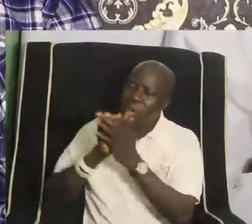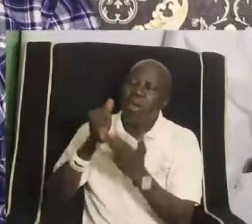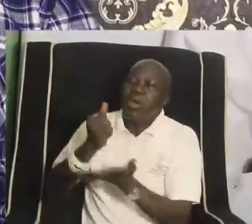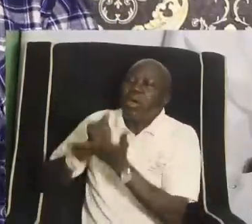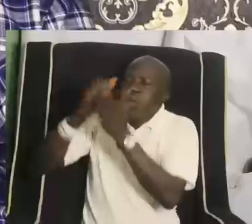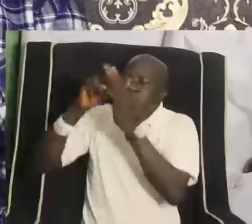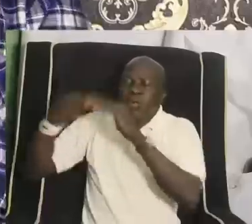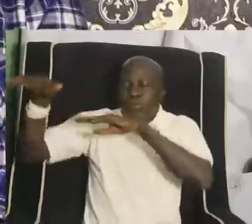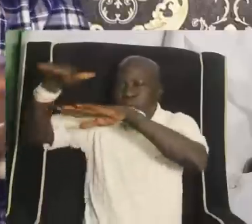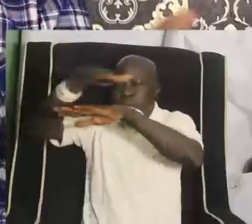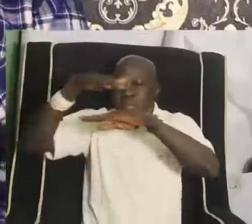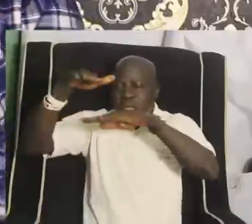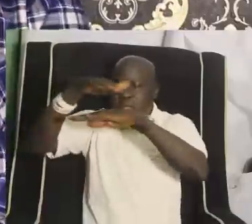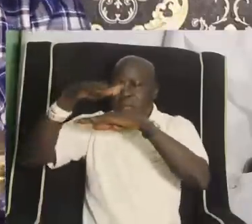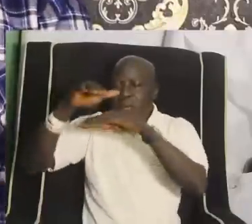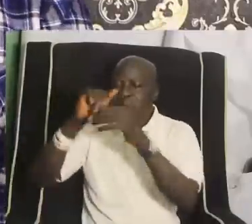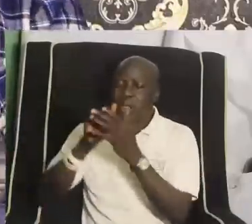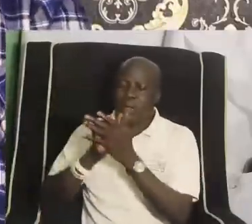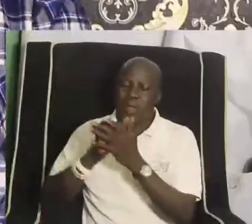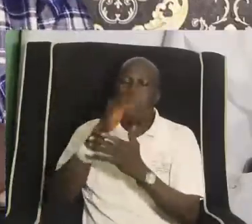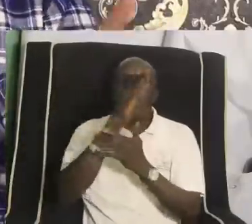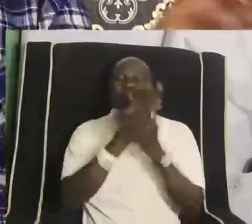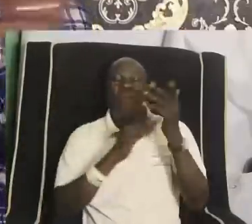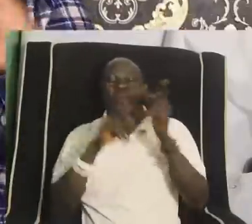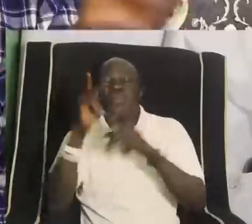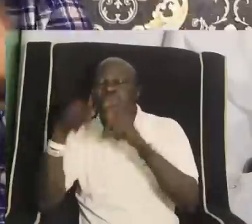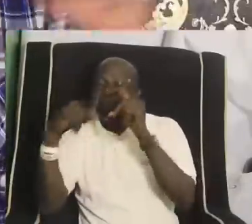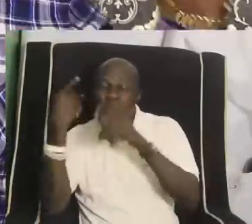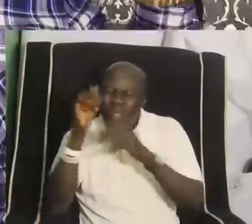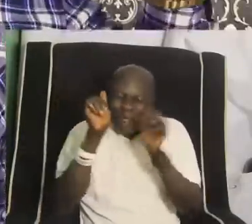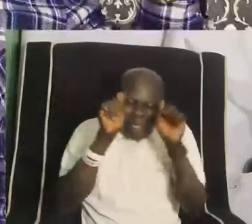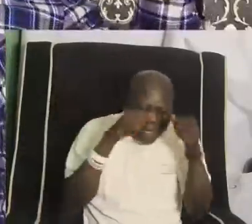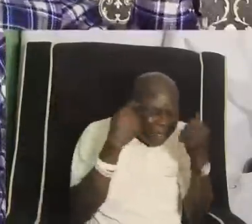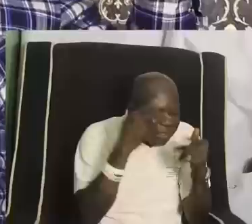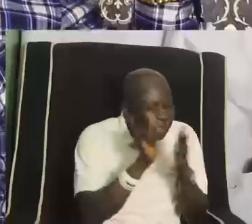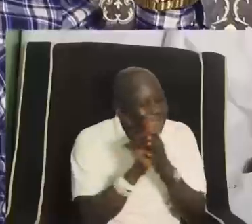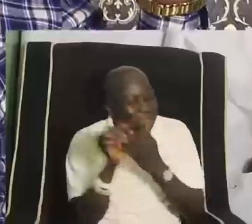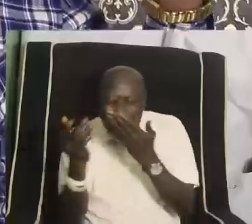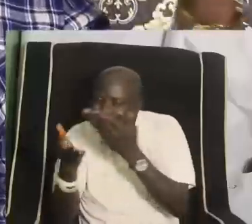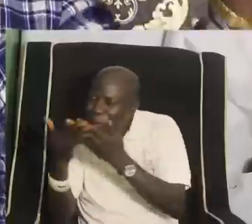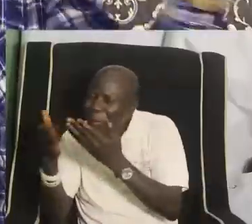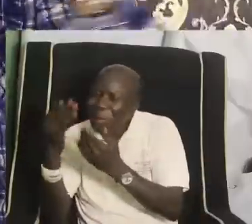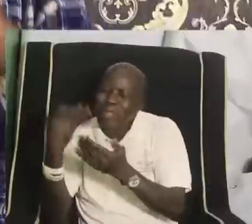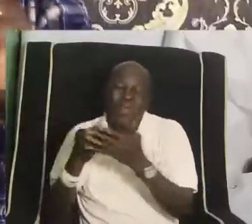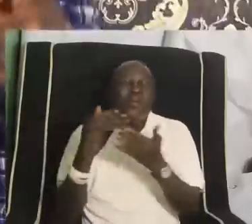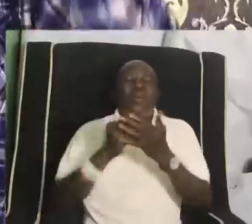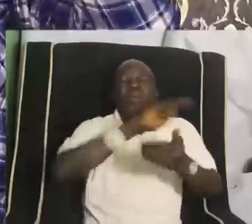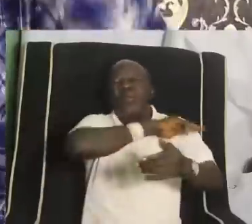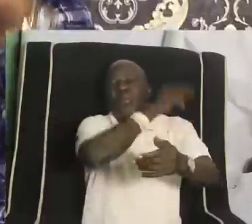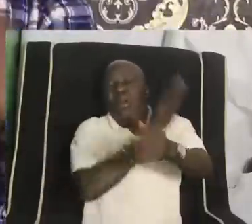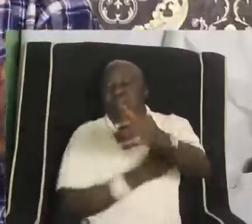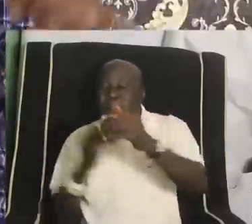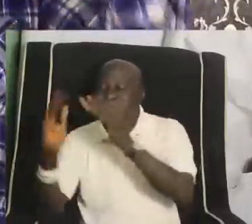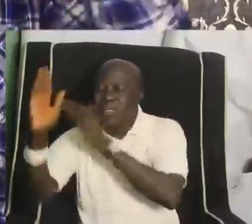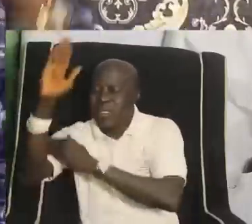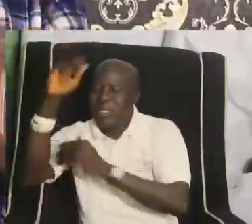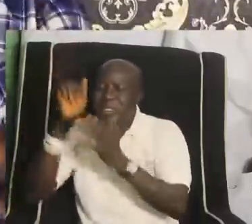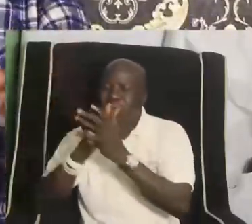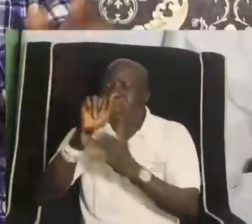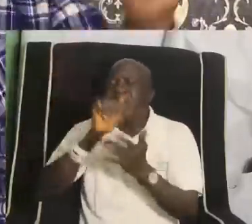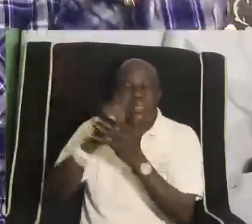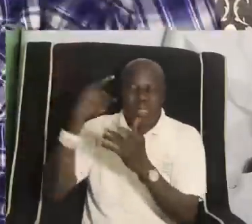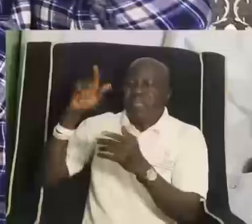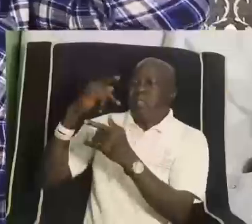effort yeah. People will see the mightiness of God. So the program was you